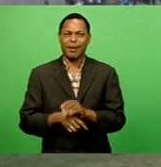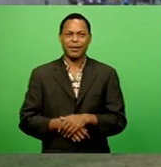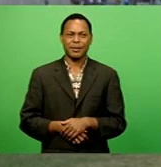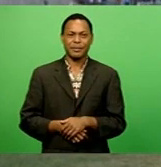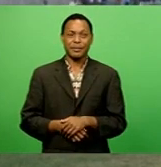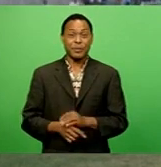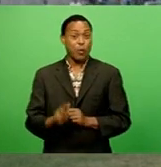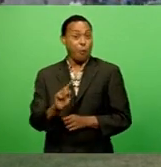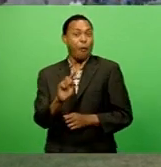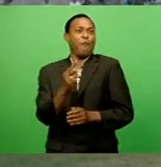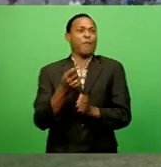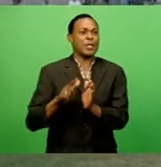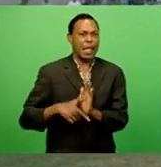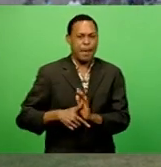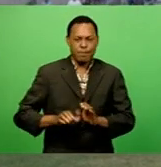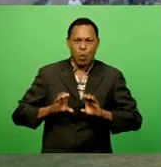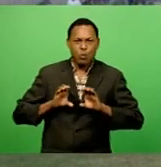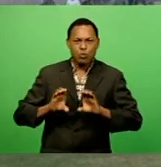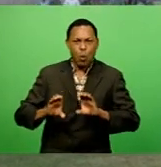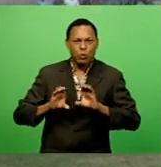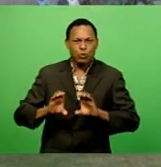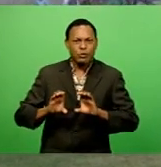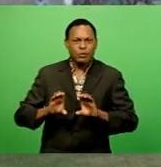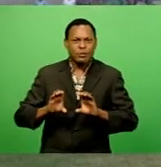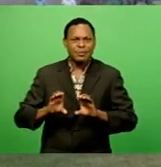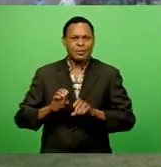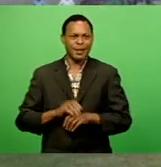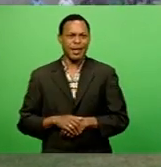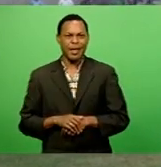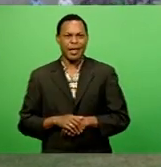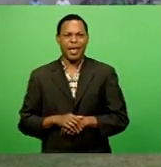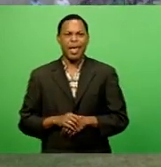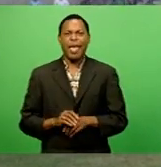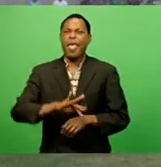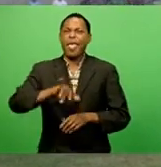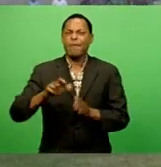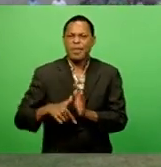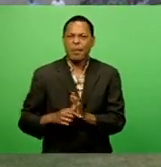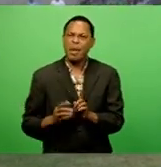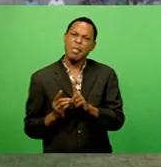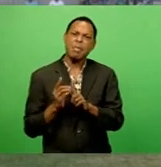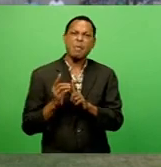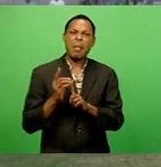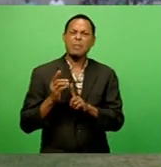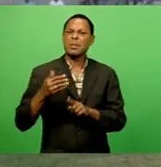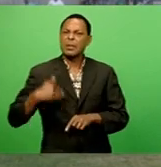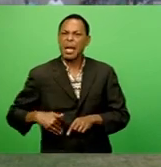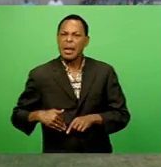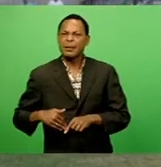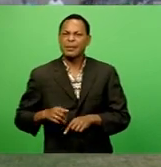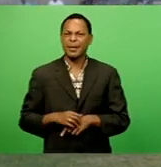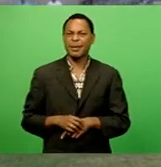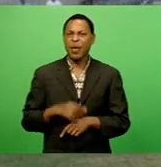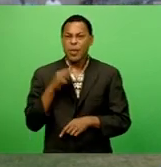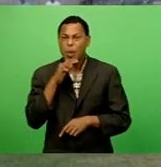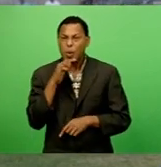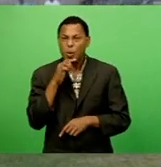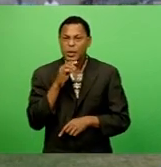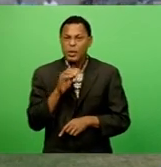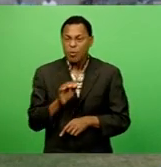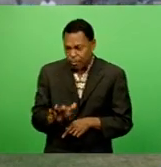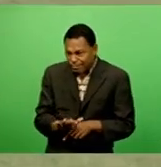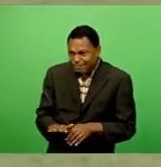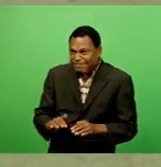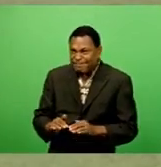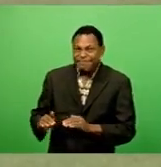First time for me to coach an elite squad. I'm always on development side, developing boys